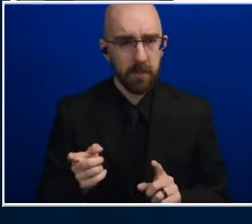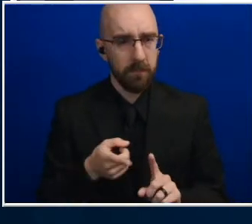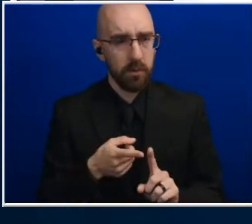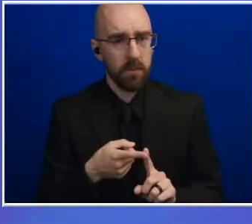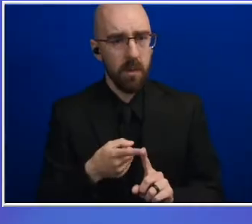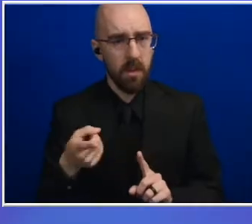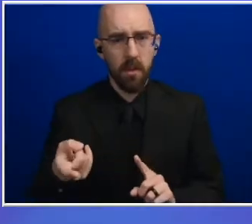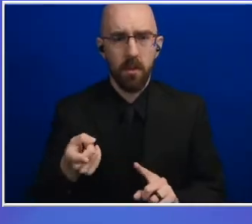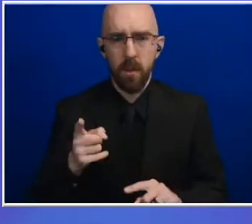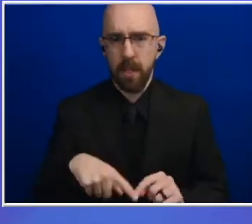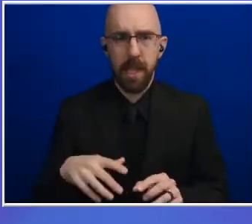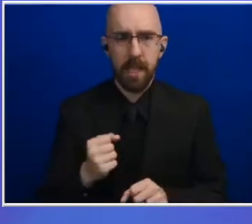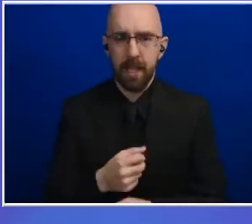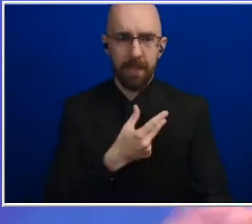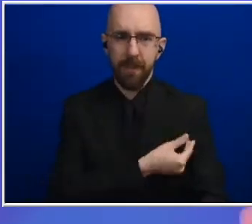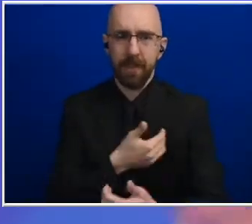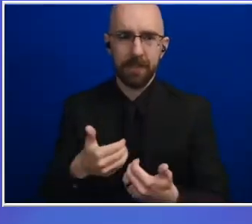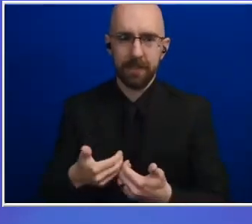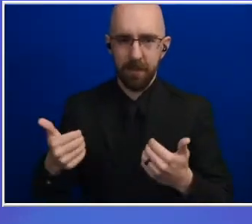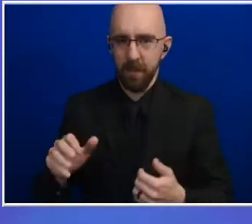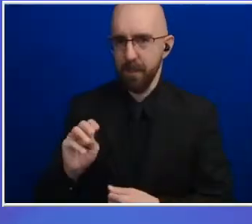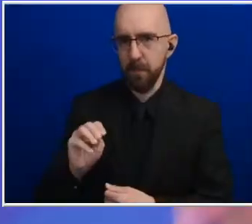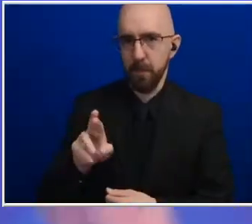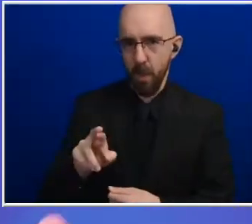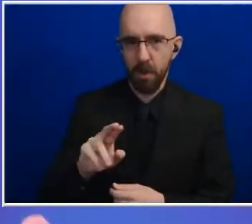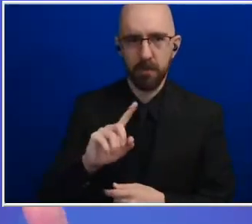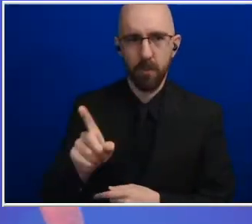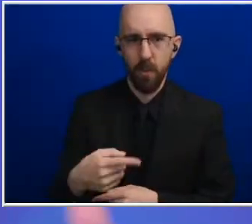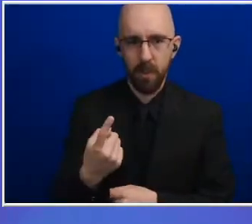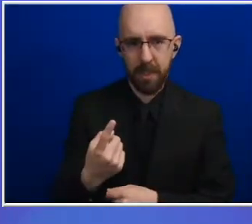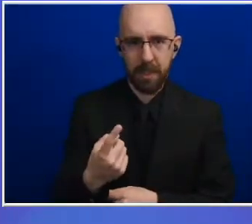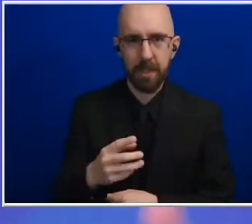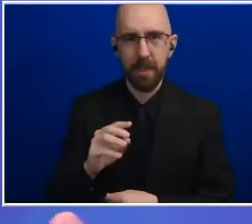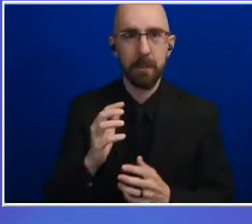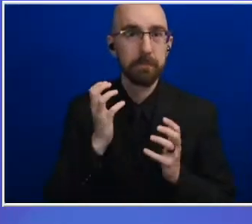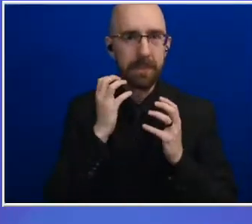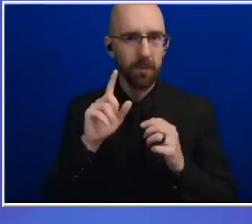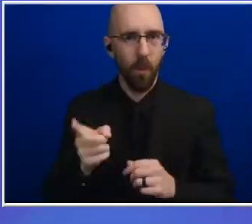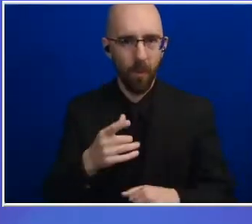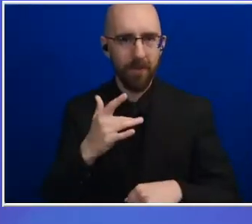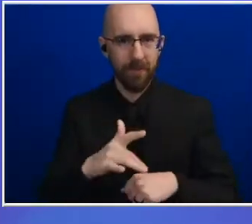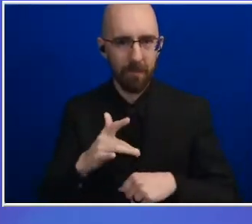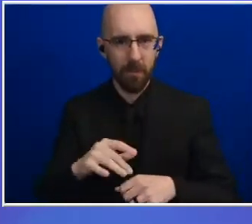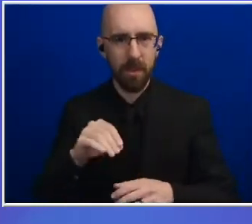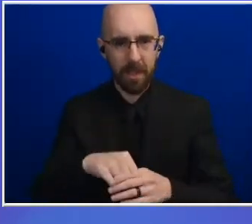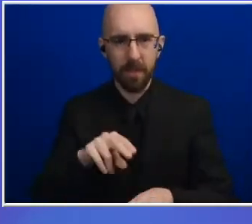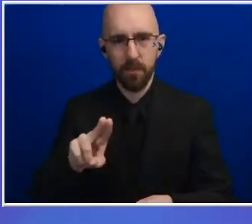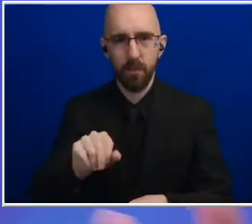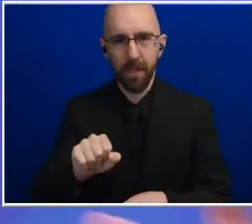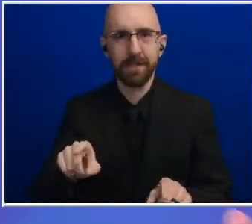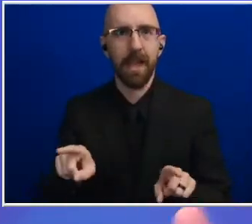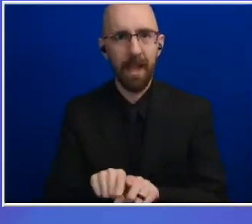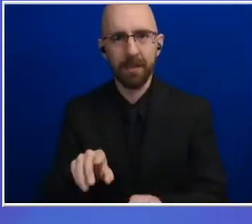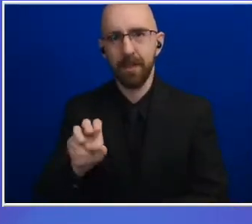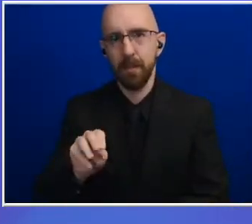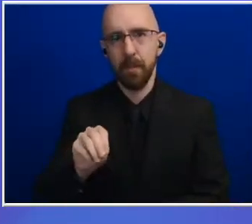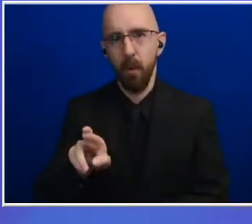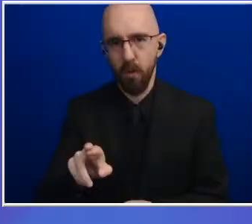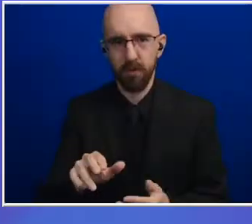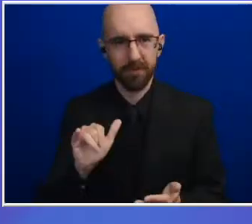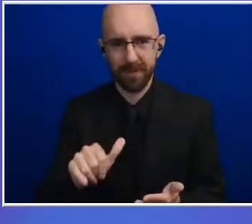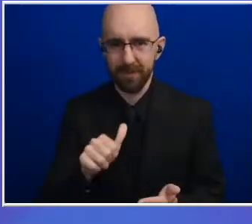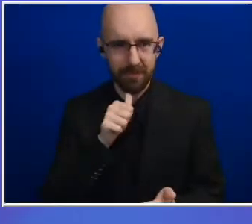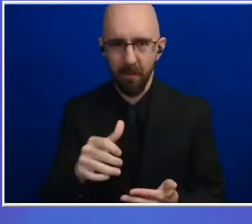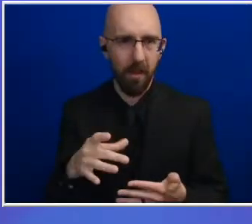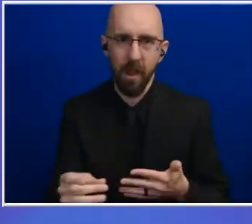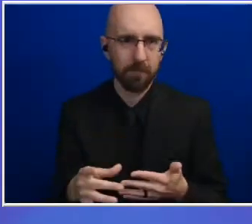vaccine separately. Measles vaccine is only available in the United States as MMR. And so that's not an option. And there's